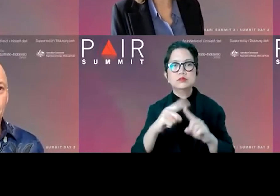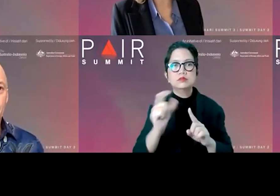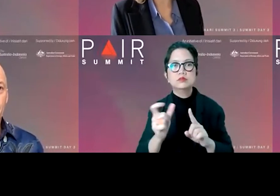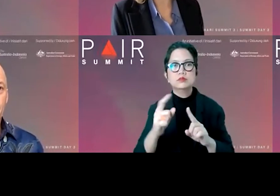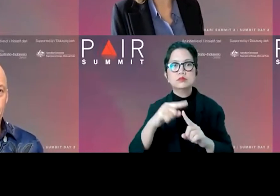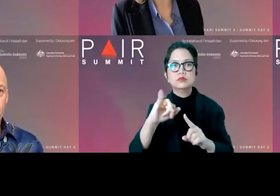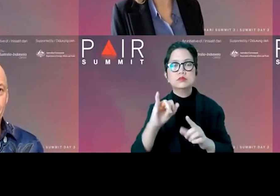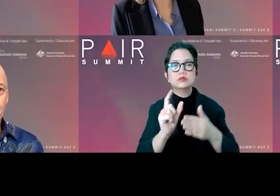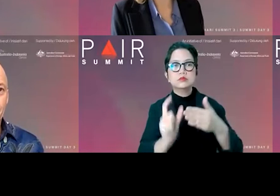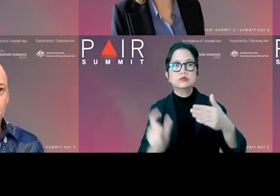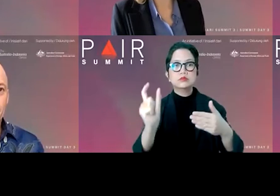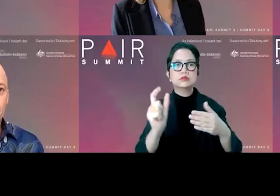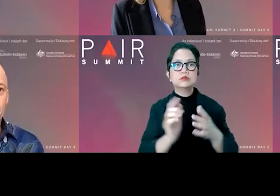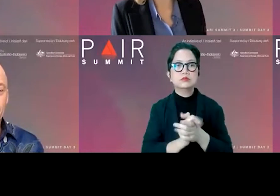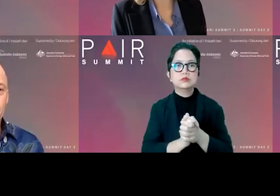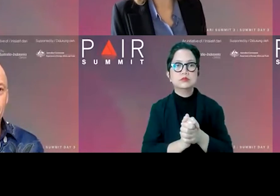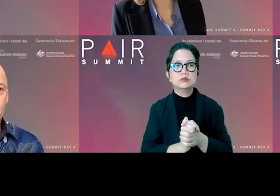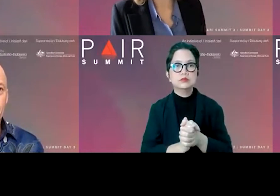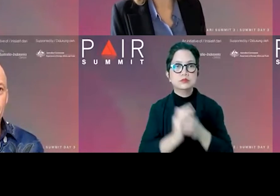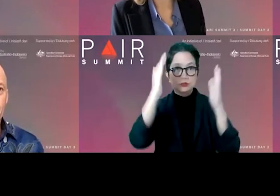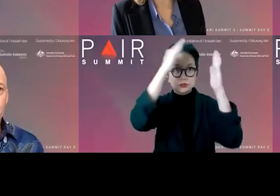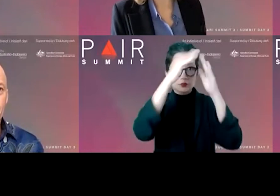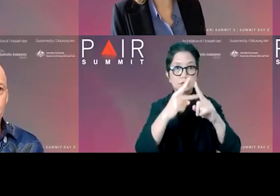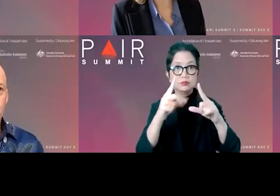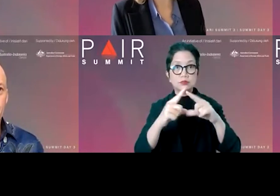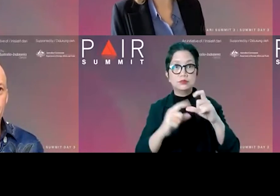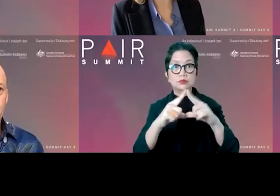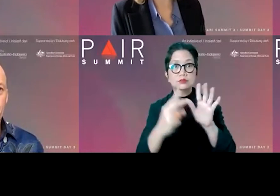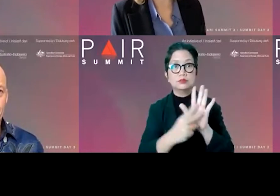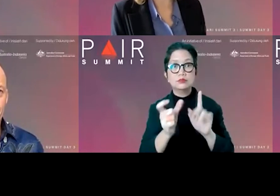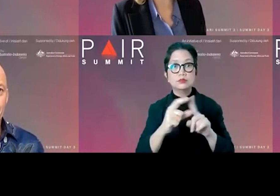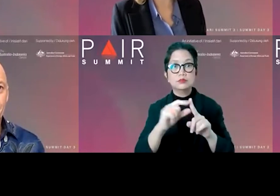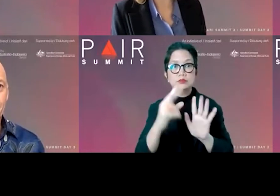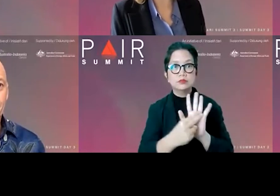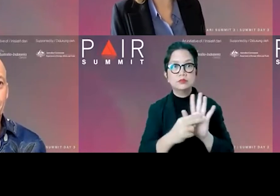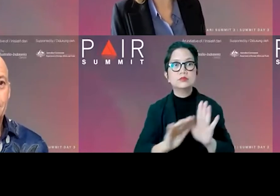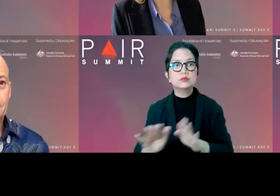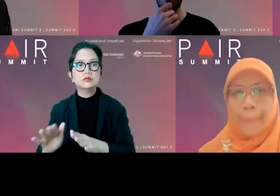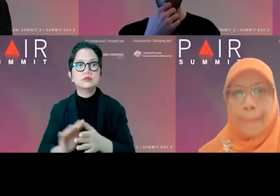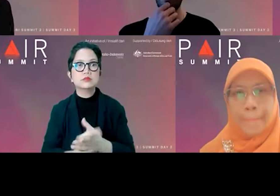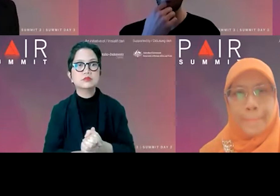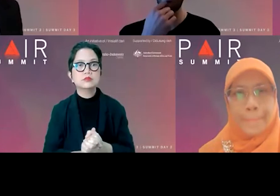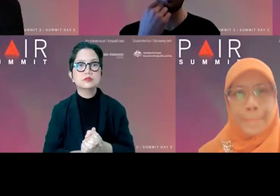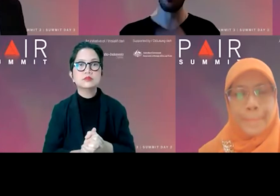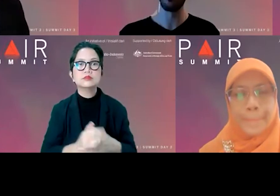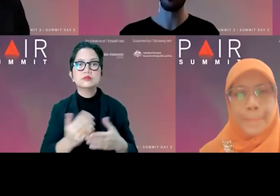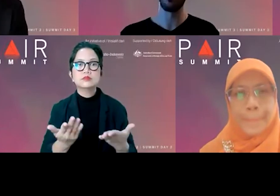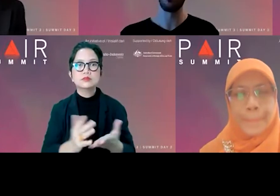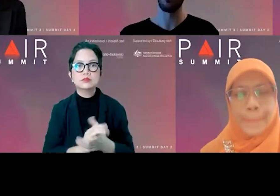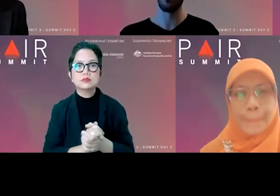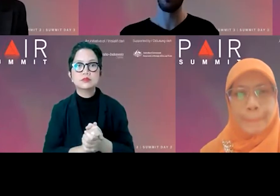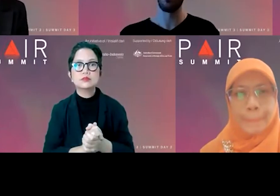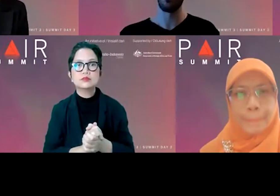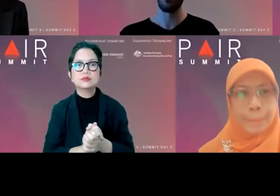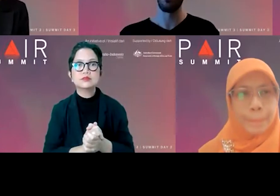Doveston, who is a partner for Asia Pacific with PwC, and John is based in Jakarta, so he's definitely got